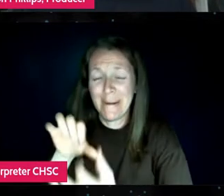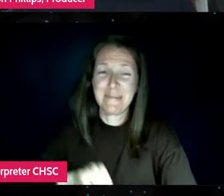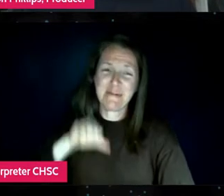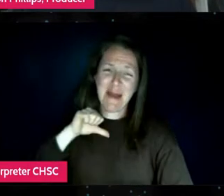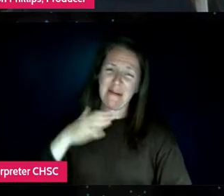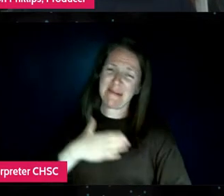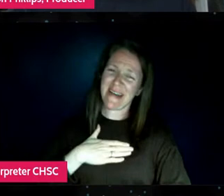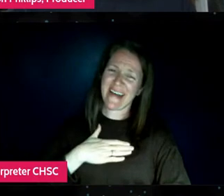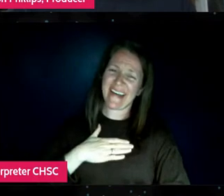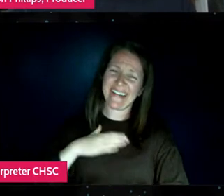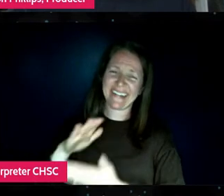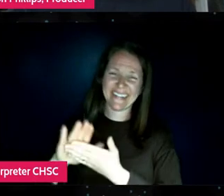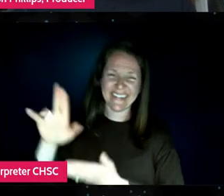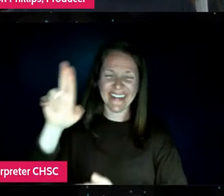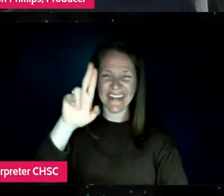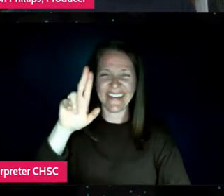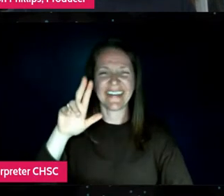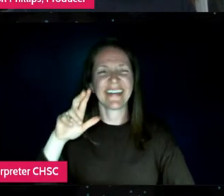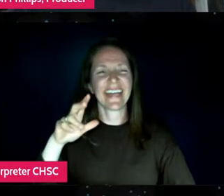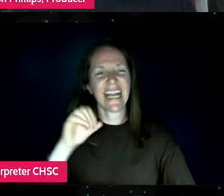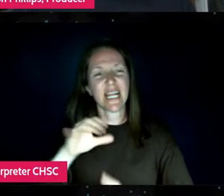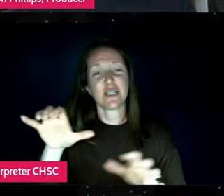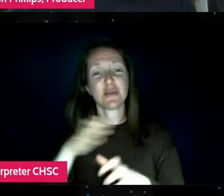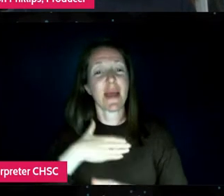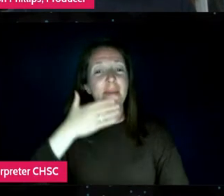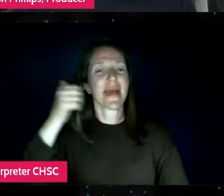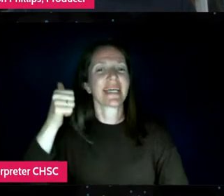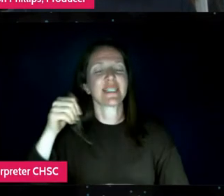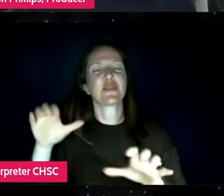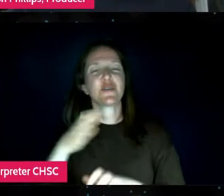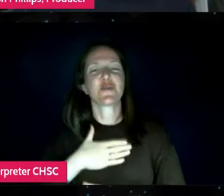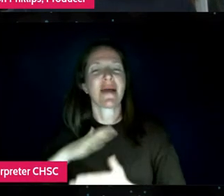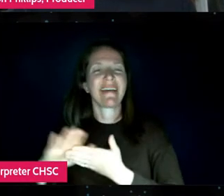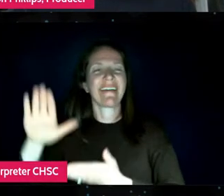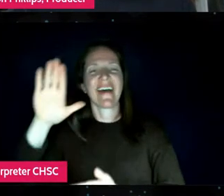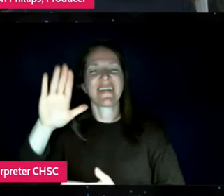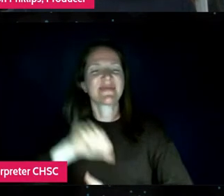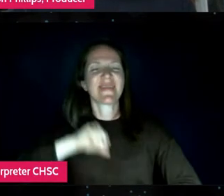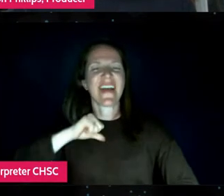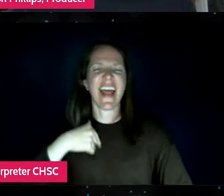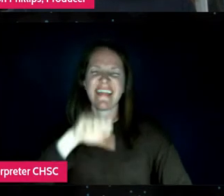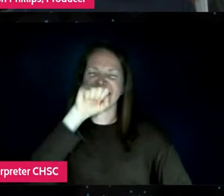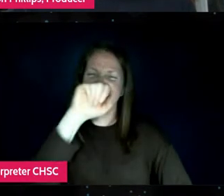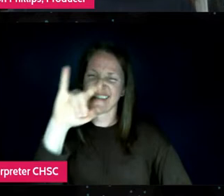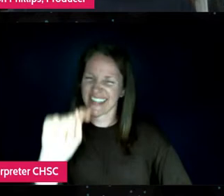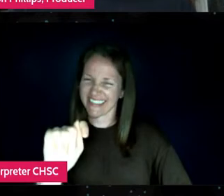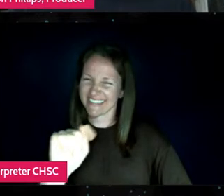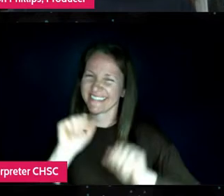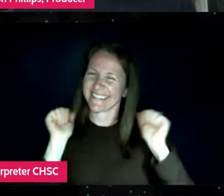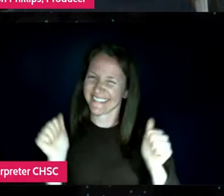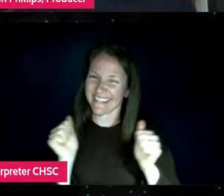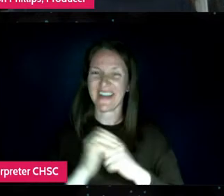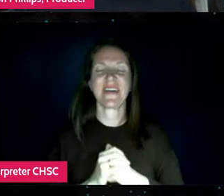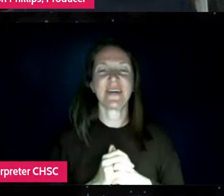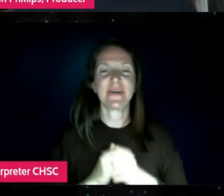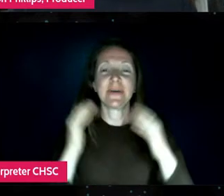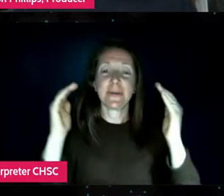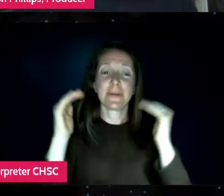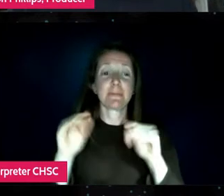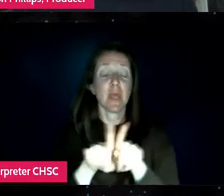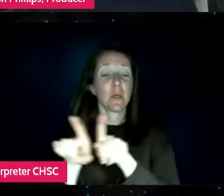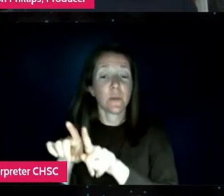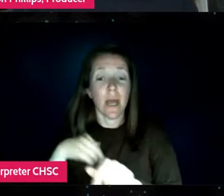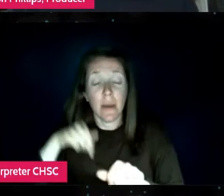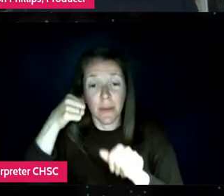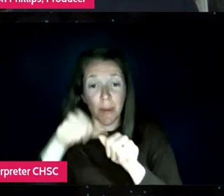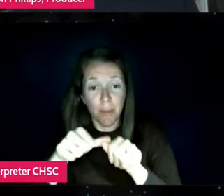and I do my best to make my alma mater proud. So I love it, that first off. Also, I remember